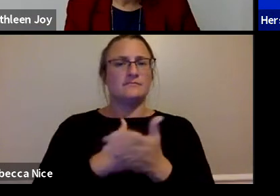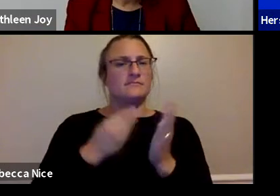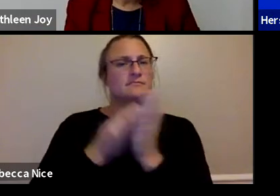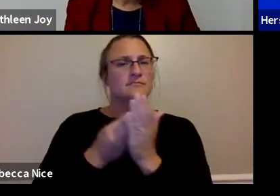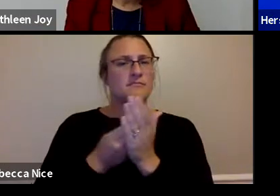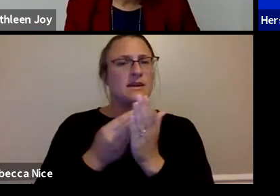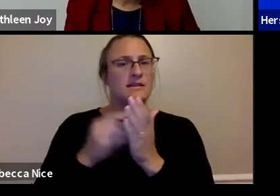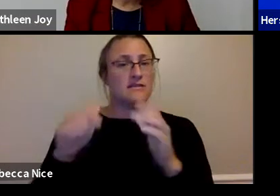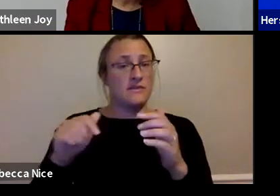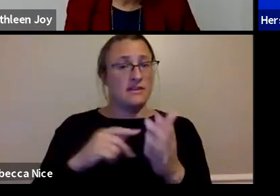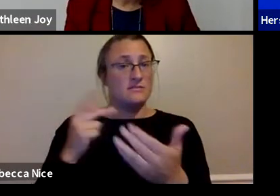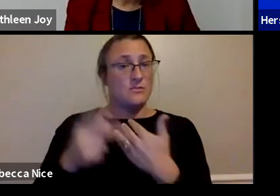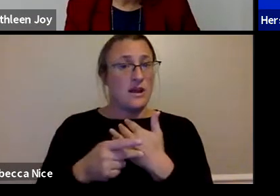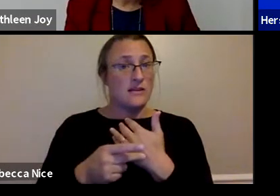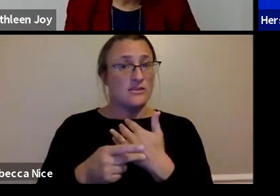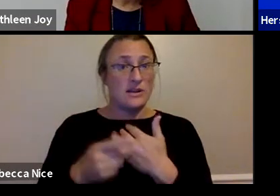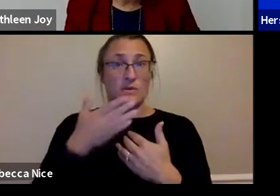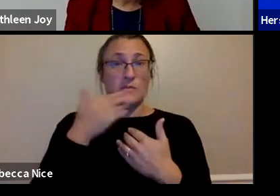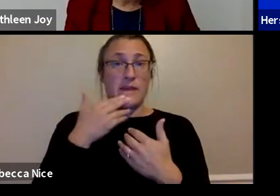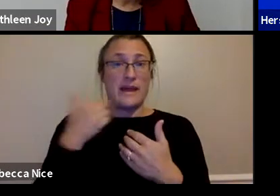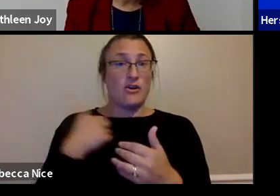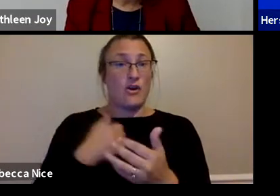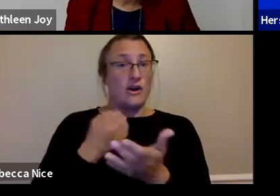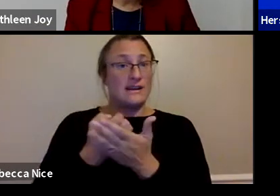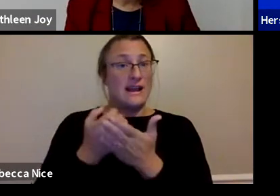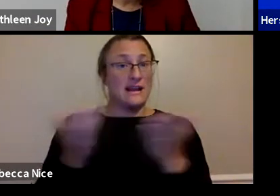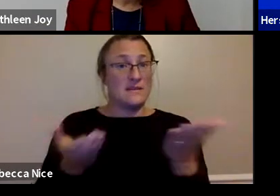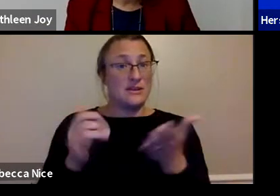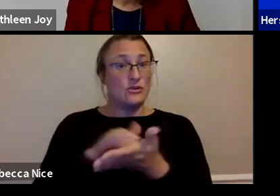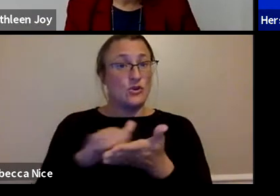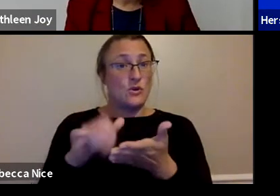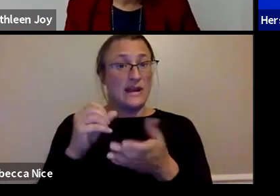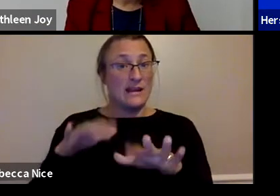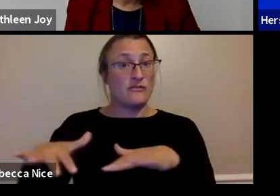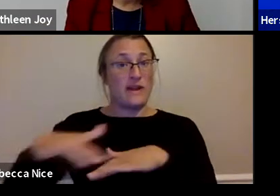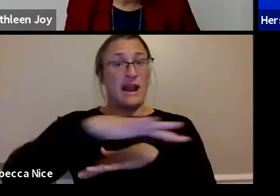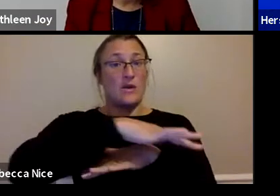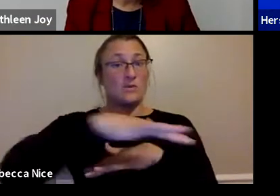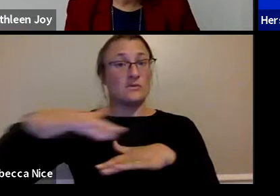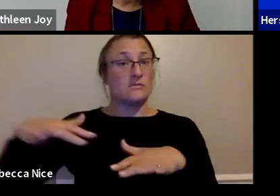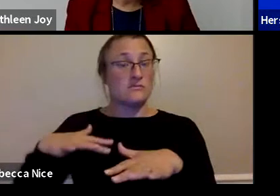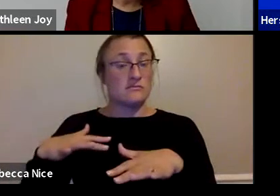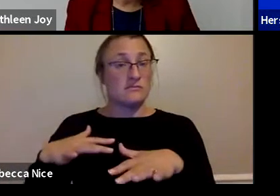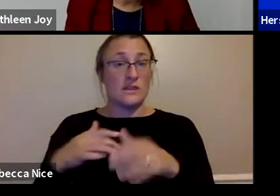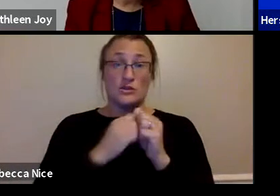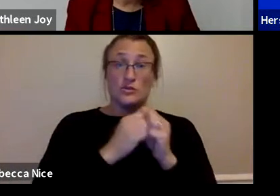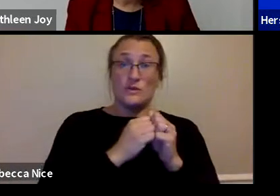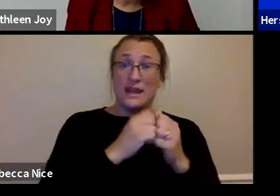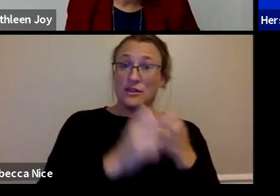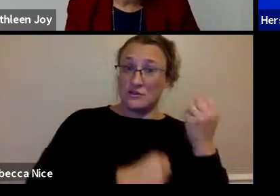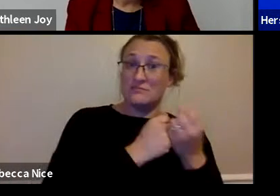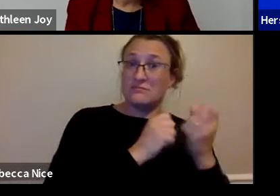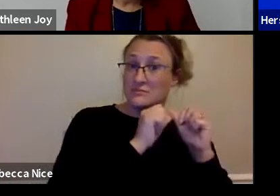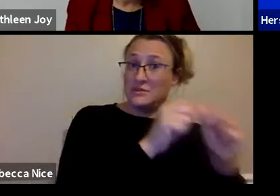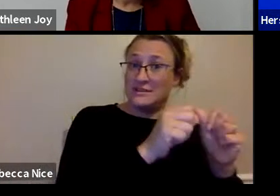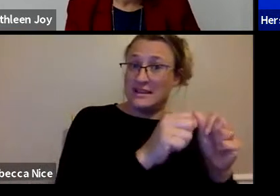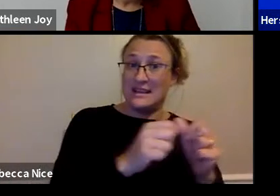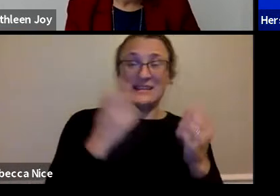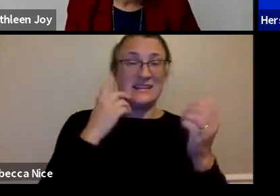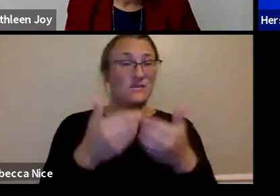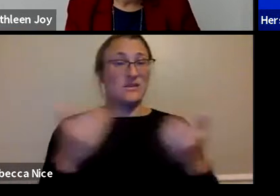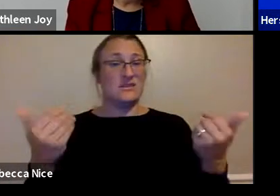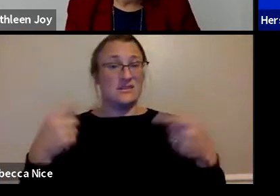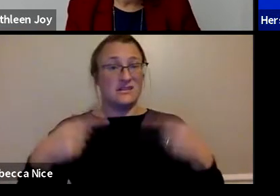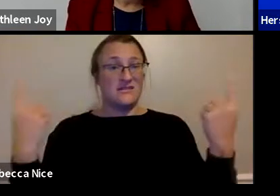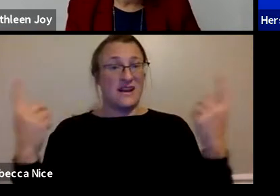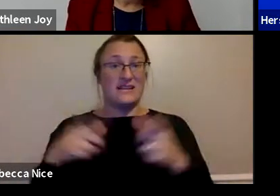will better the economy in New York and its surrounding areas. United we stand, divided we fall. Let's get this project